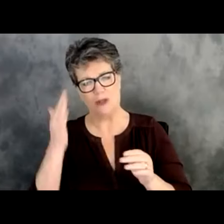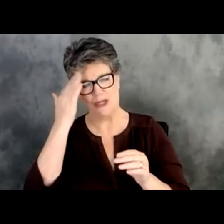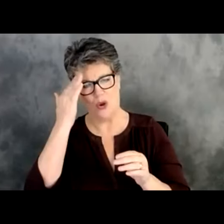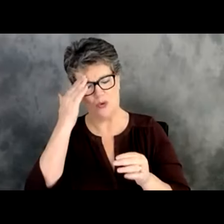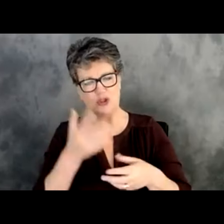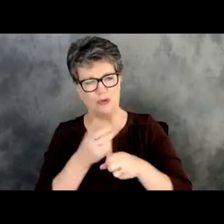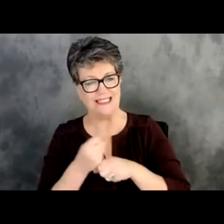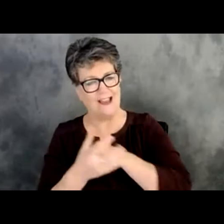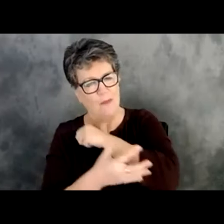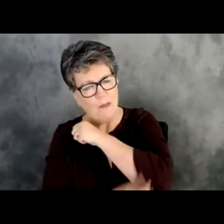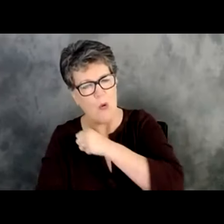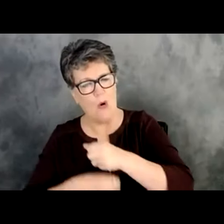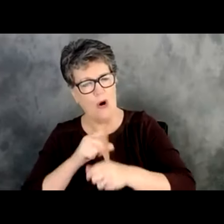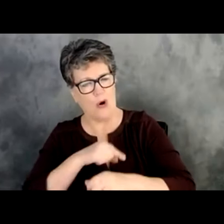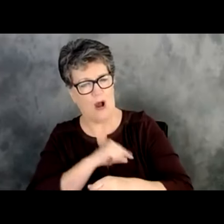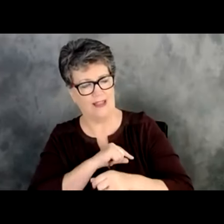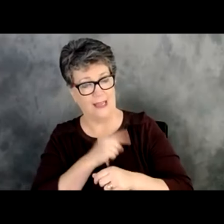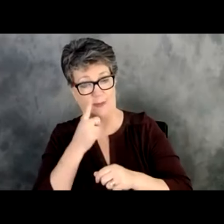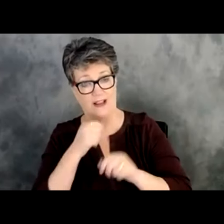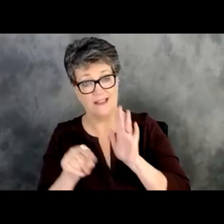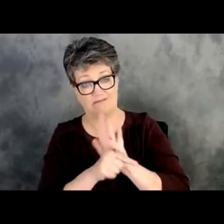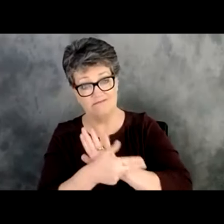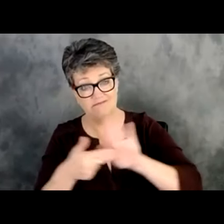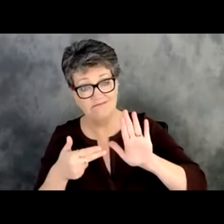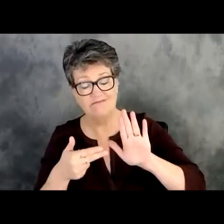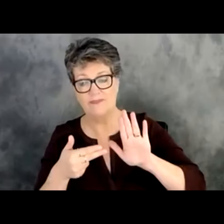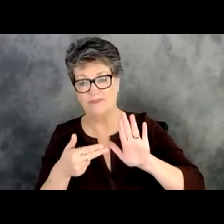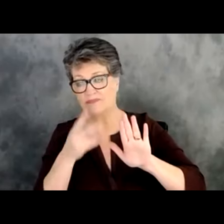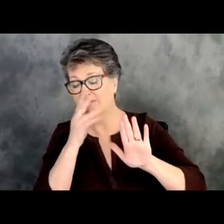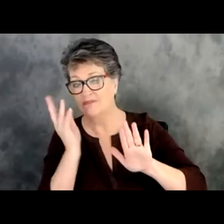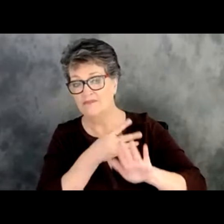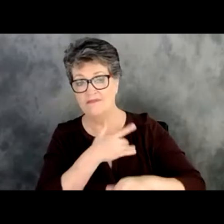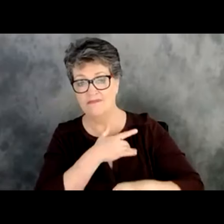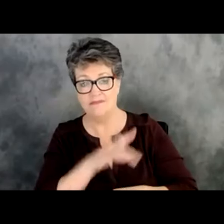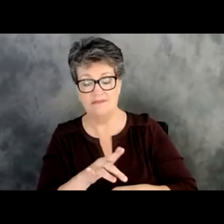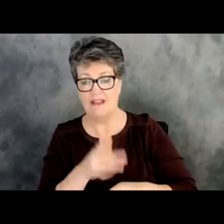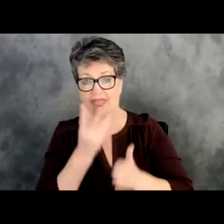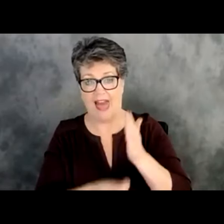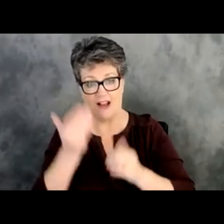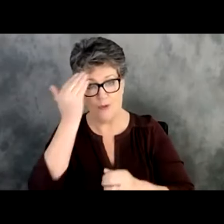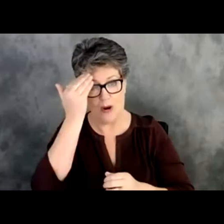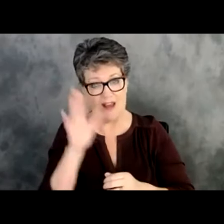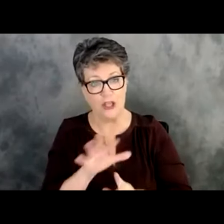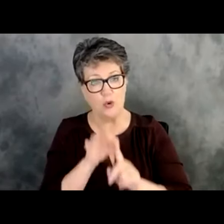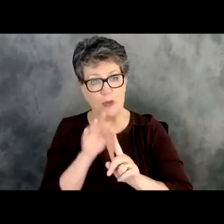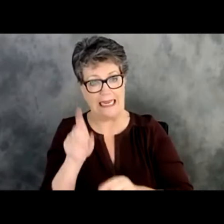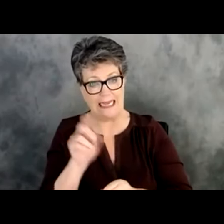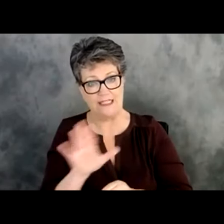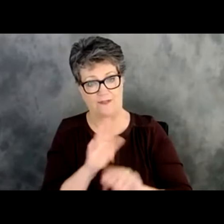quality of care due to stigma, provider insensitivity, and lack of awareness of the unique needs of the